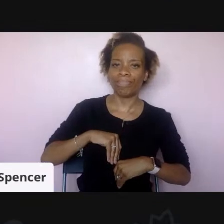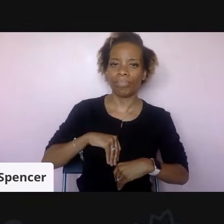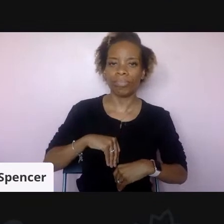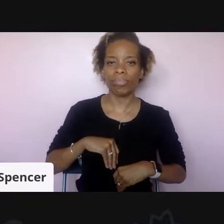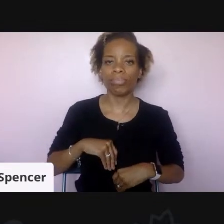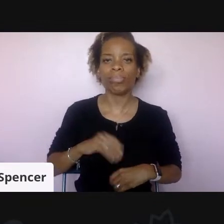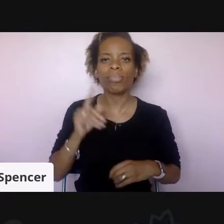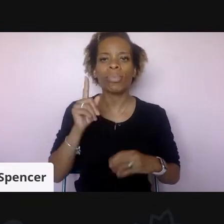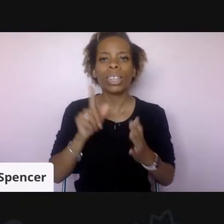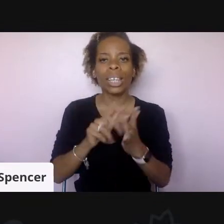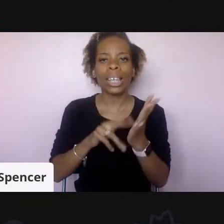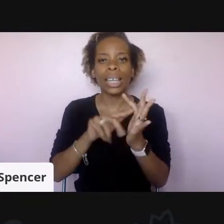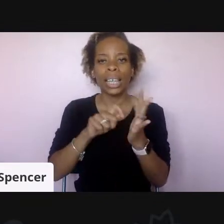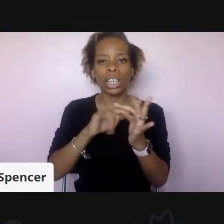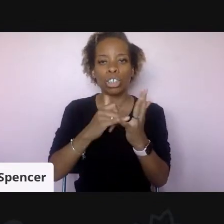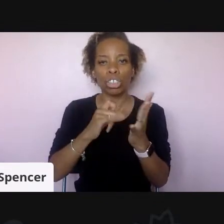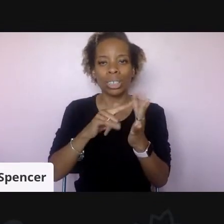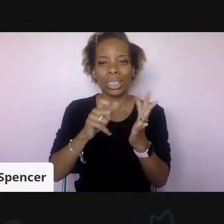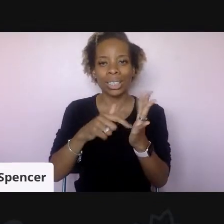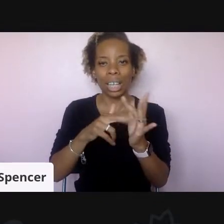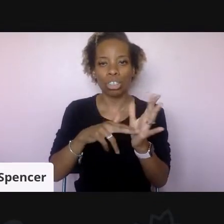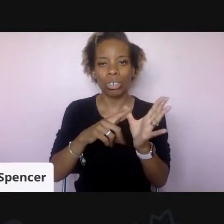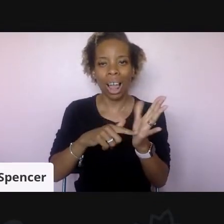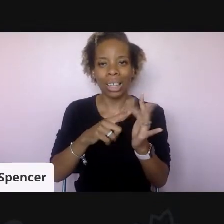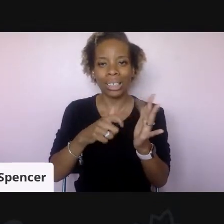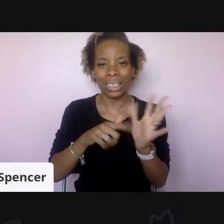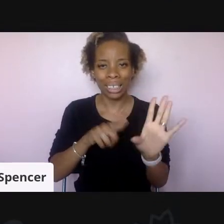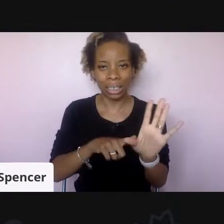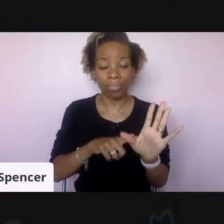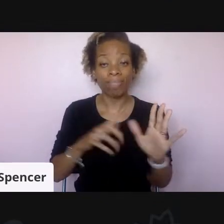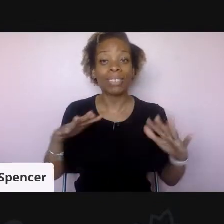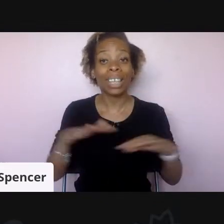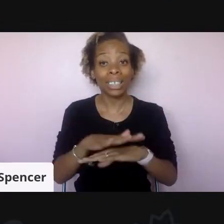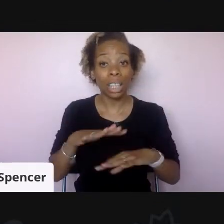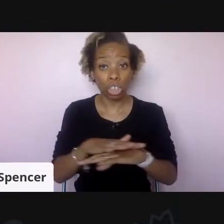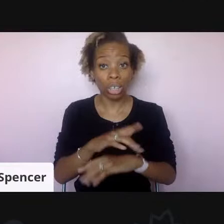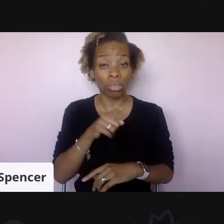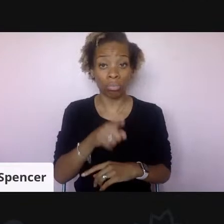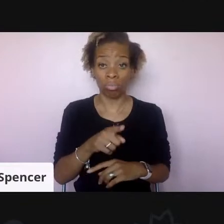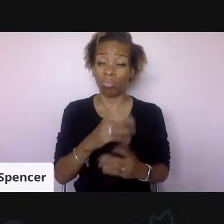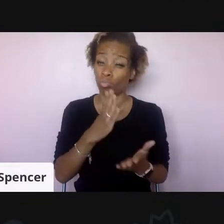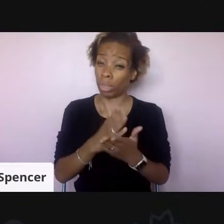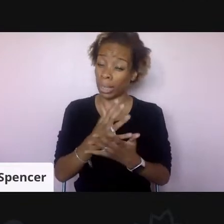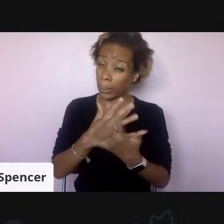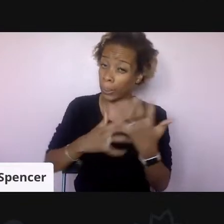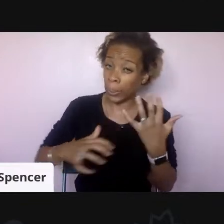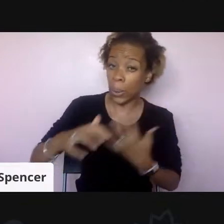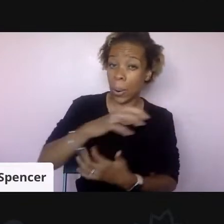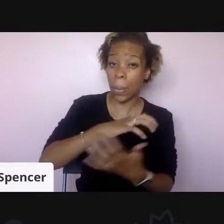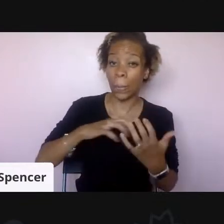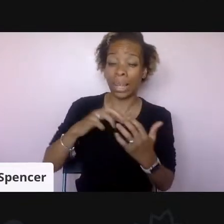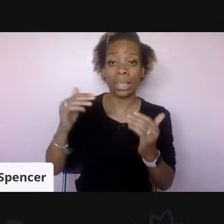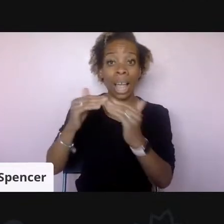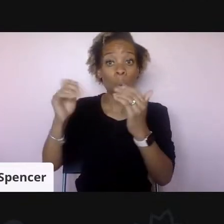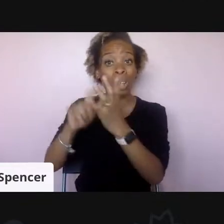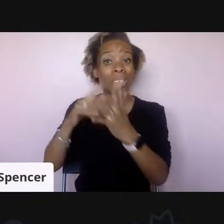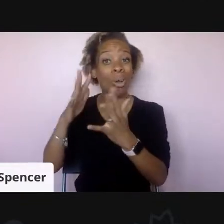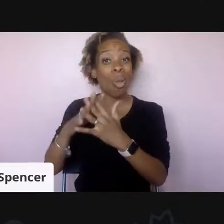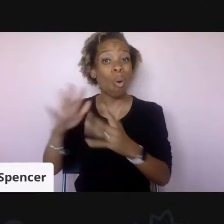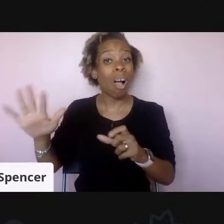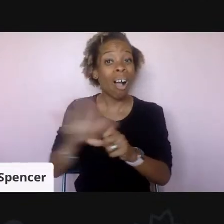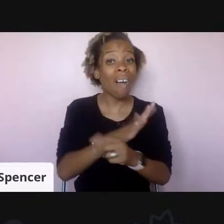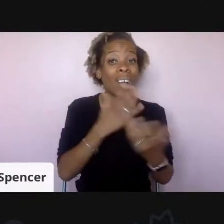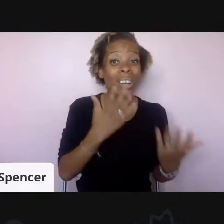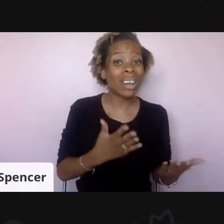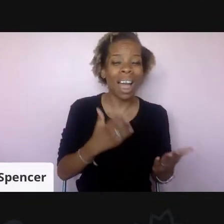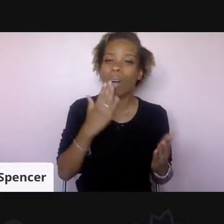Intersectionality, which is rather more complex than equality law at this time recognizes, because equality